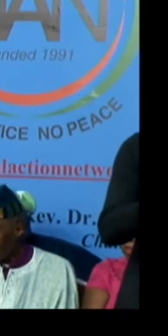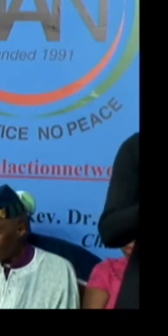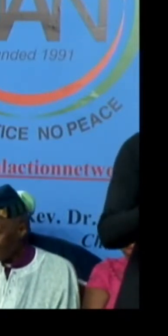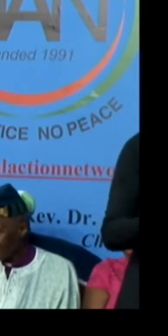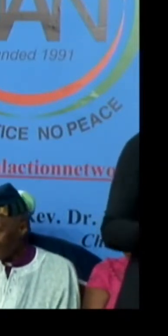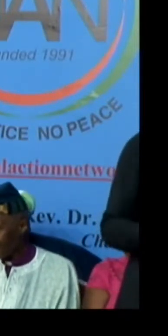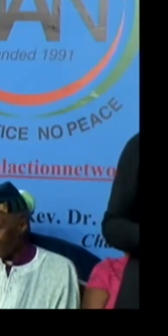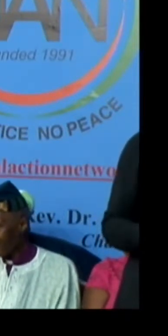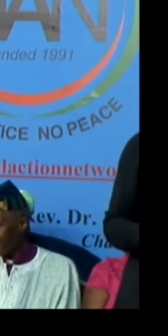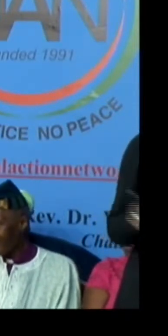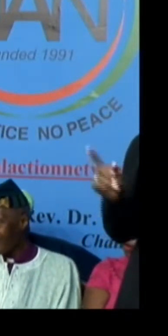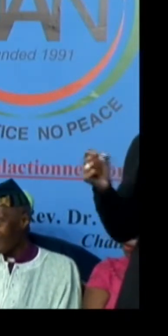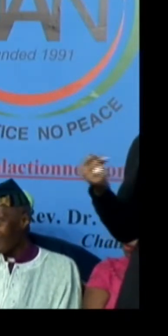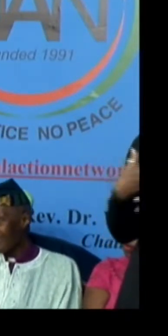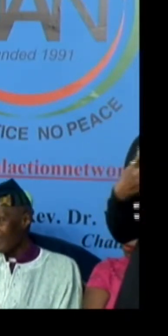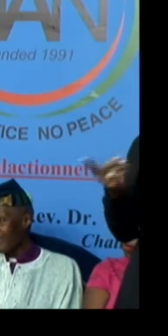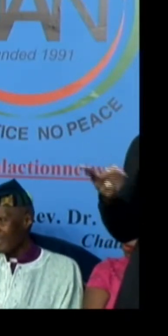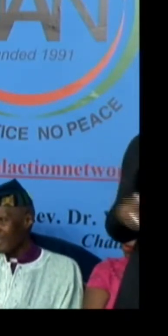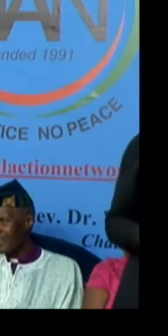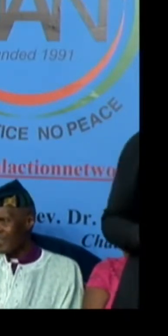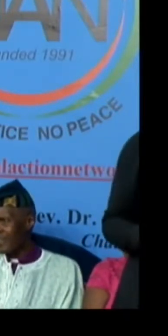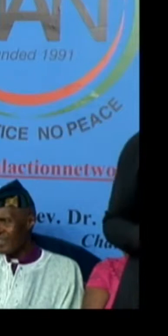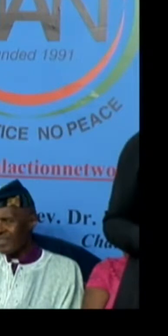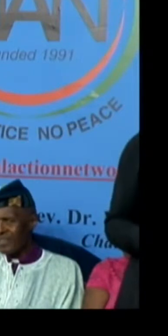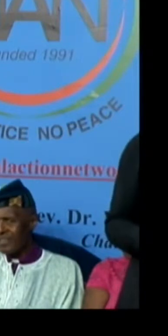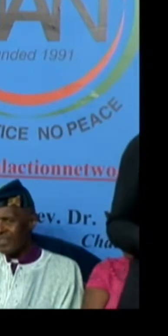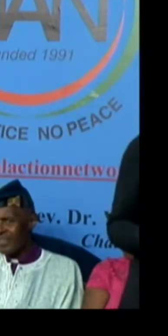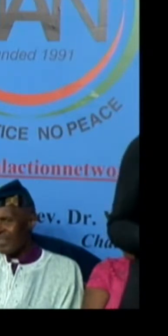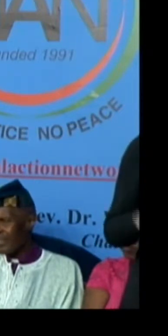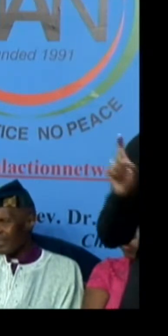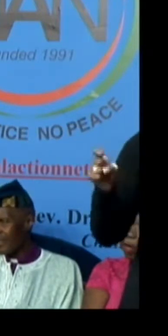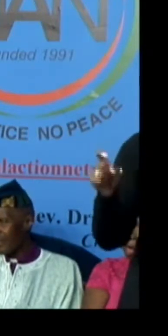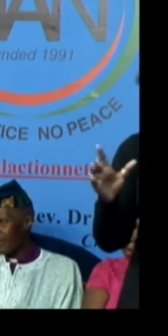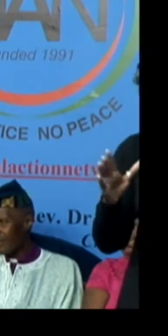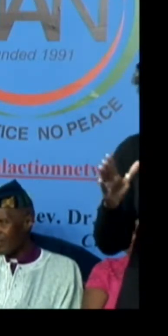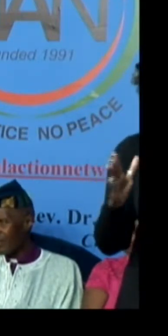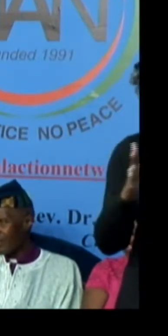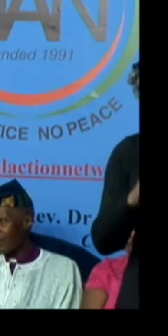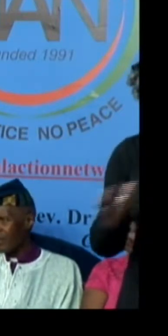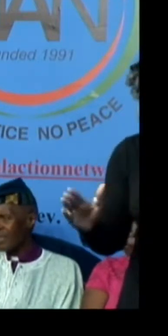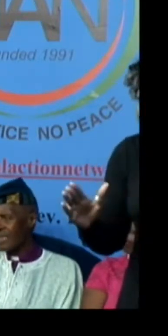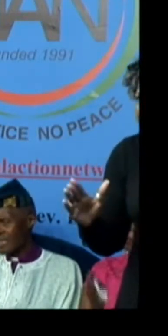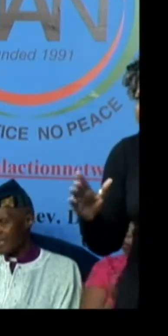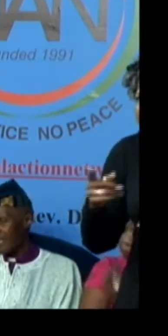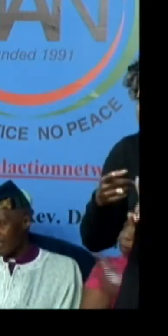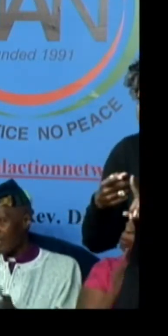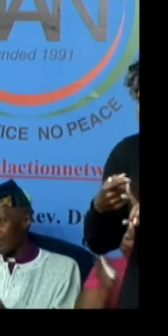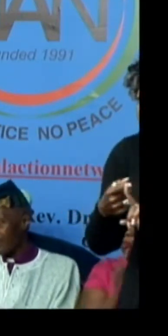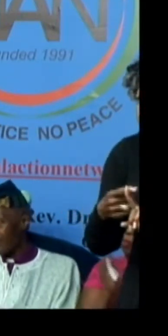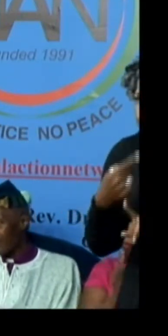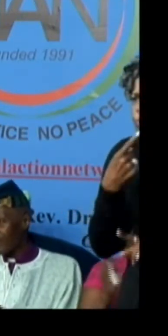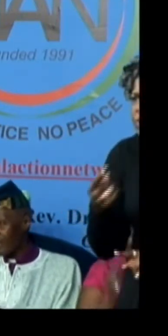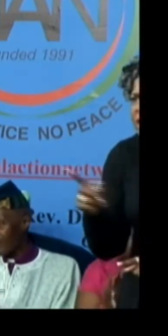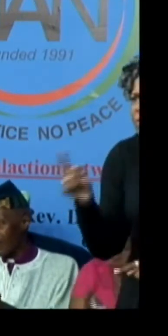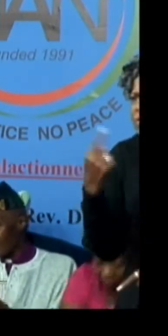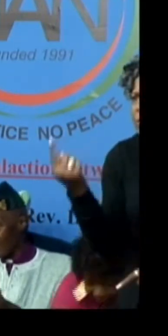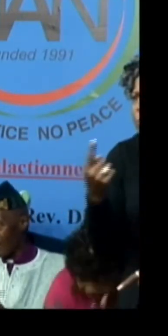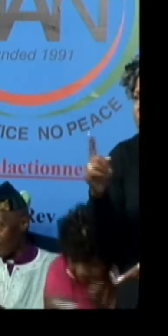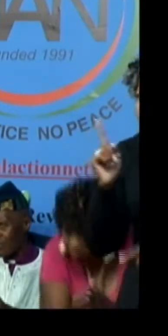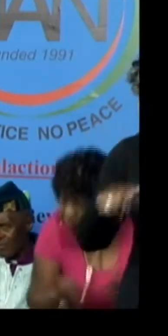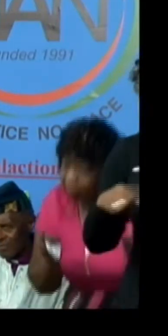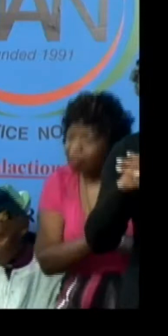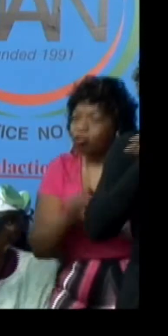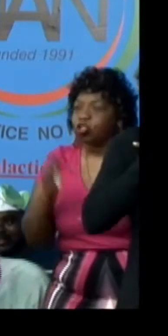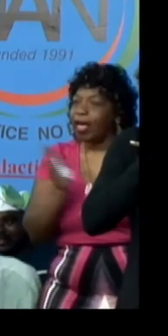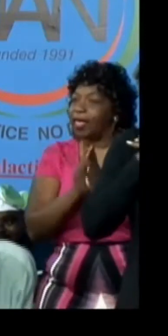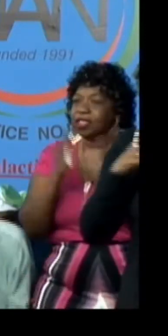You don't need no strategy to tell folk to don't choke somebody to death when they say it 11 times, I can't breathe.